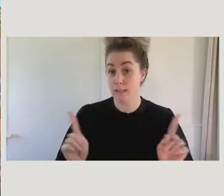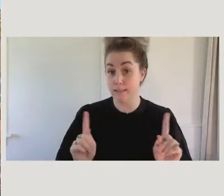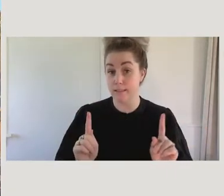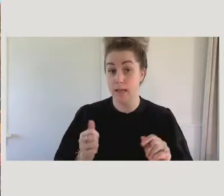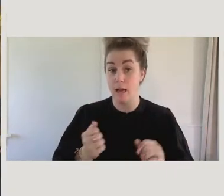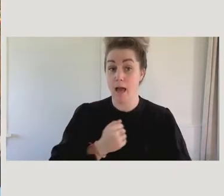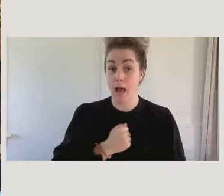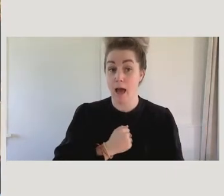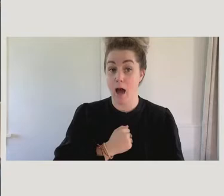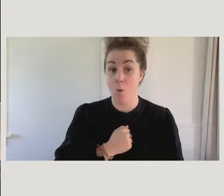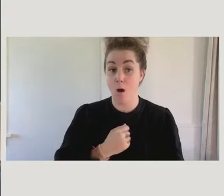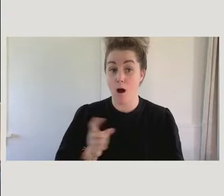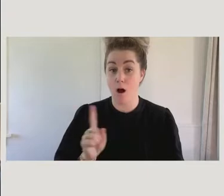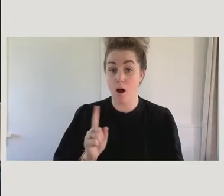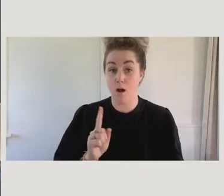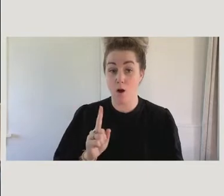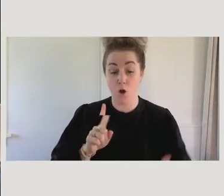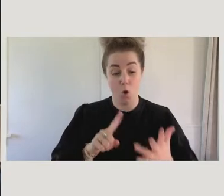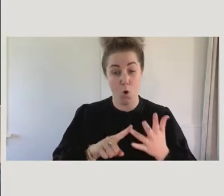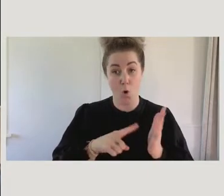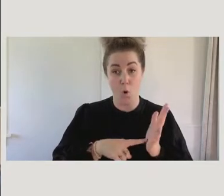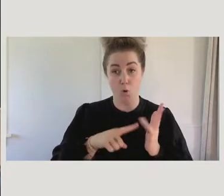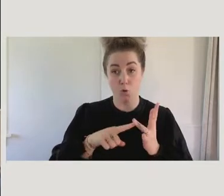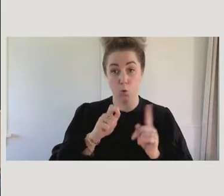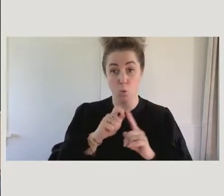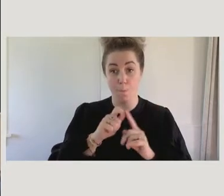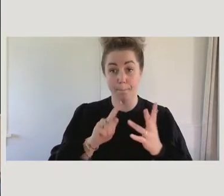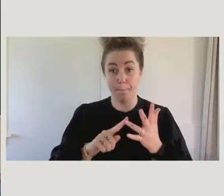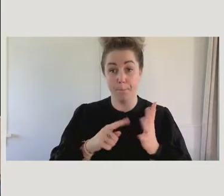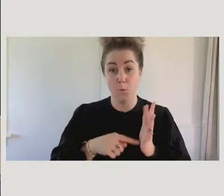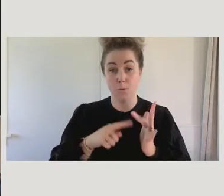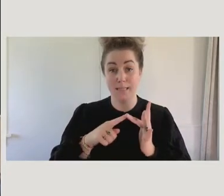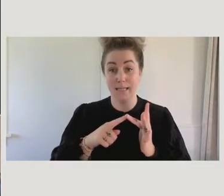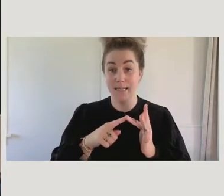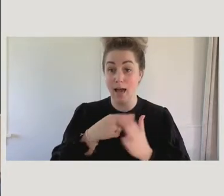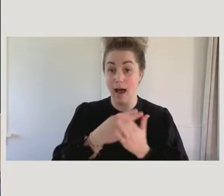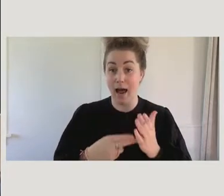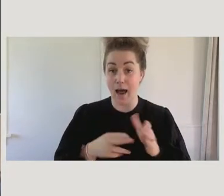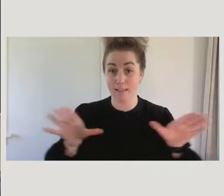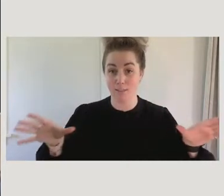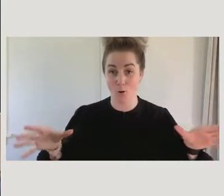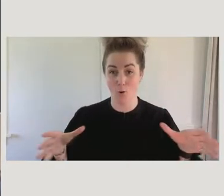our Pacifica Arts Collective